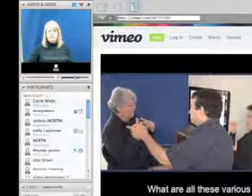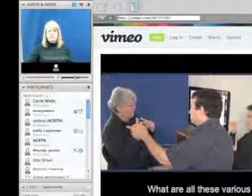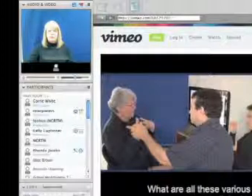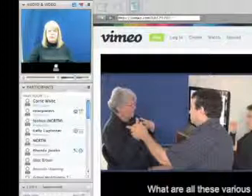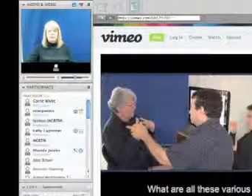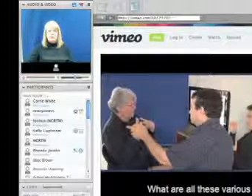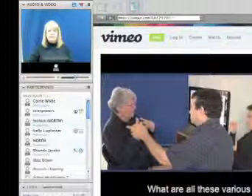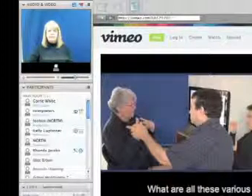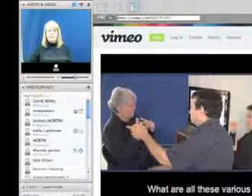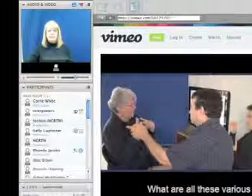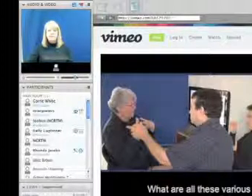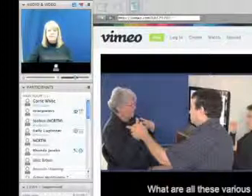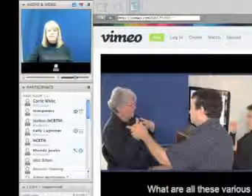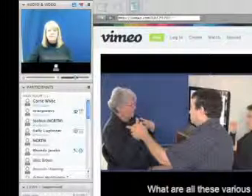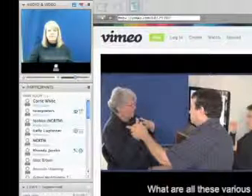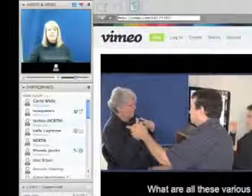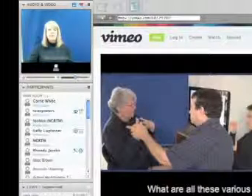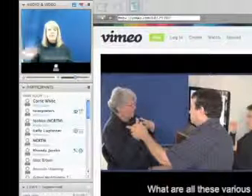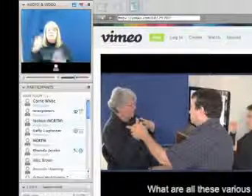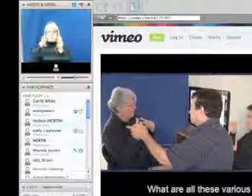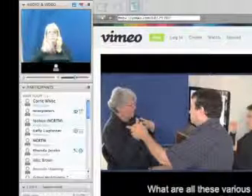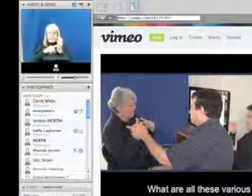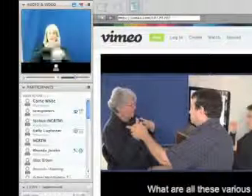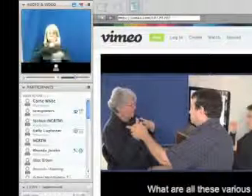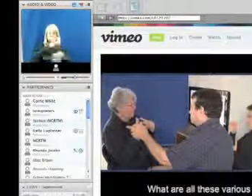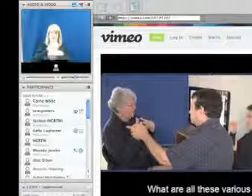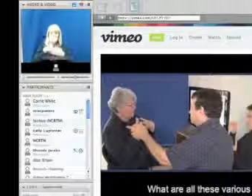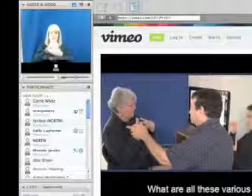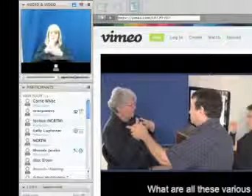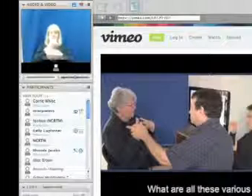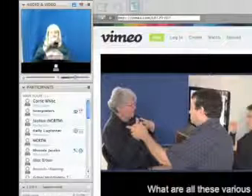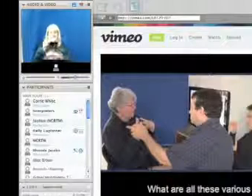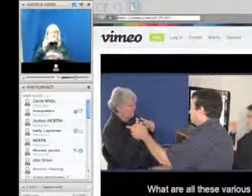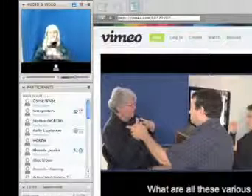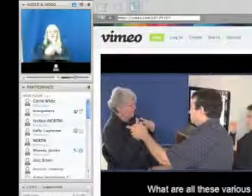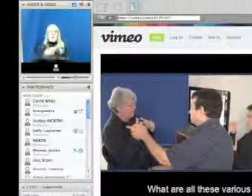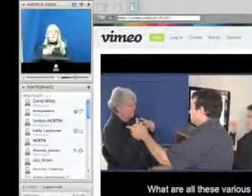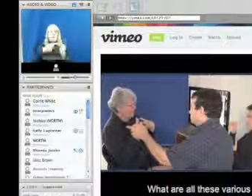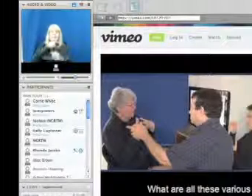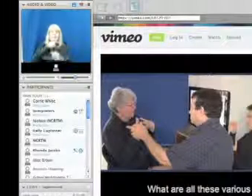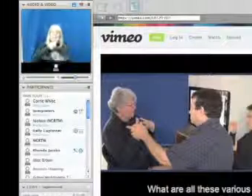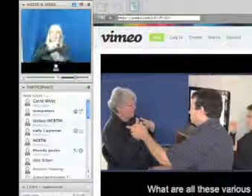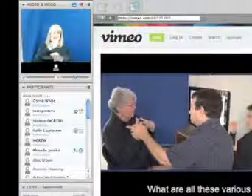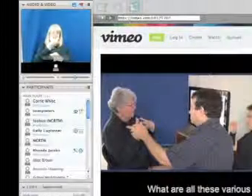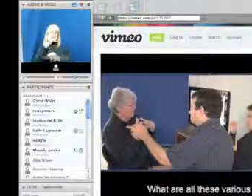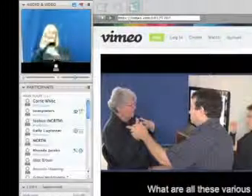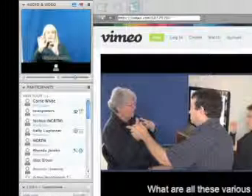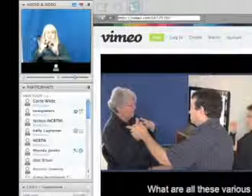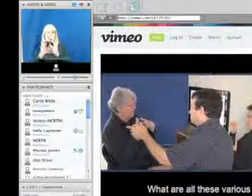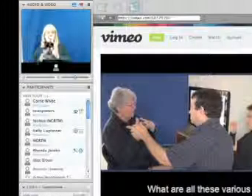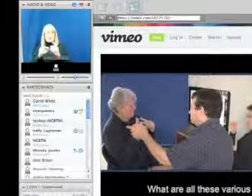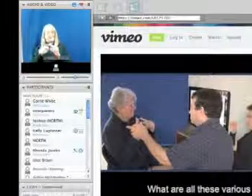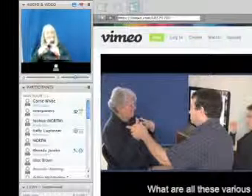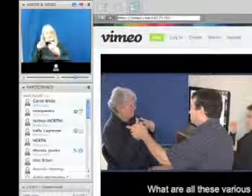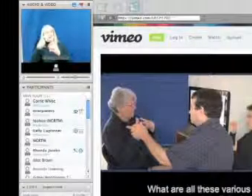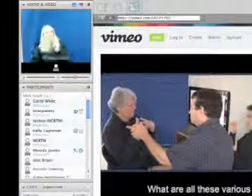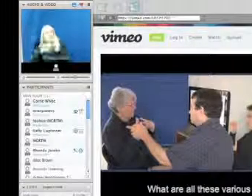Notice how it's set up between the hearing and deaf interpreter, and then how it's done by the deaf interpreter.